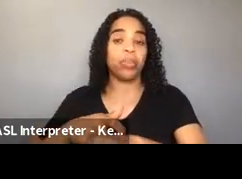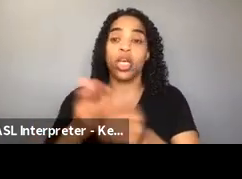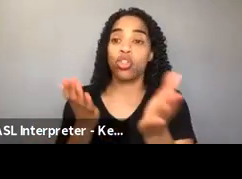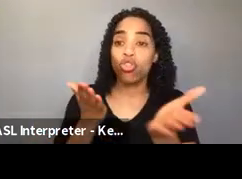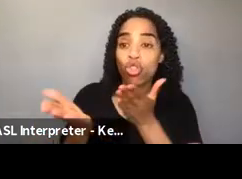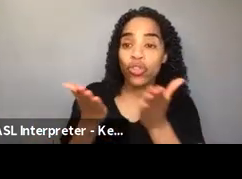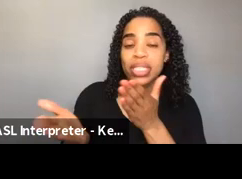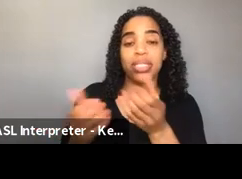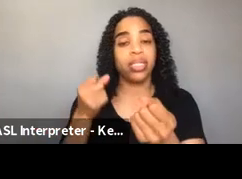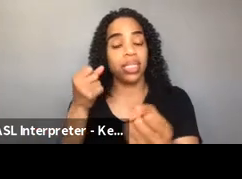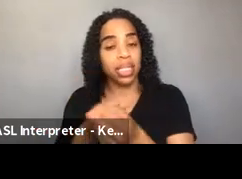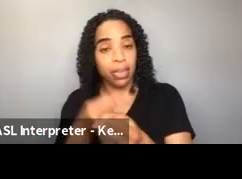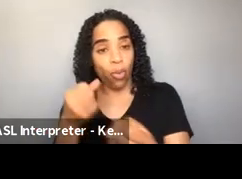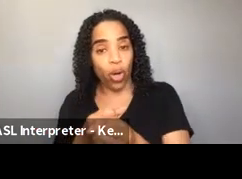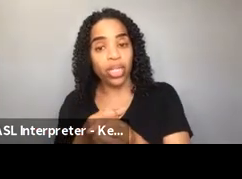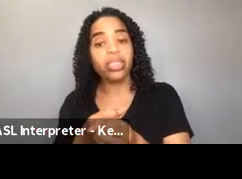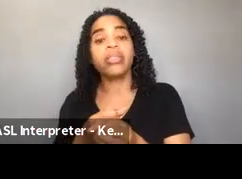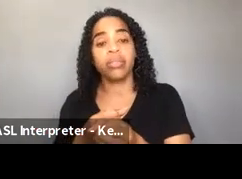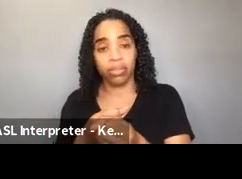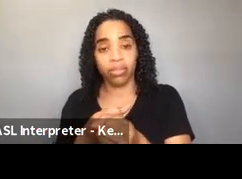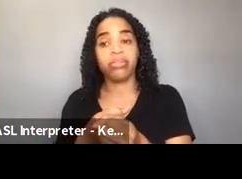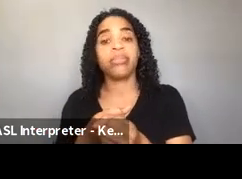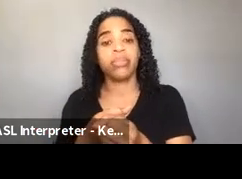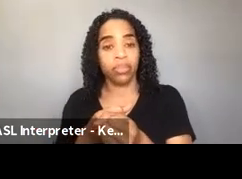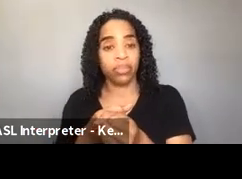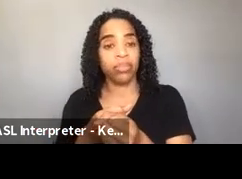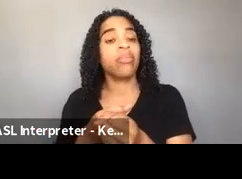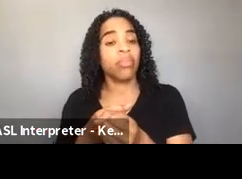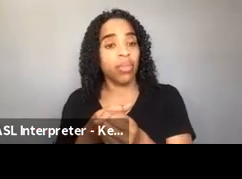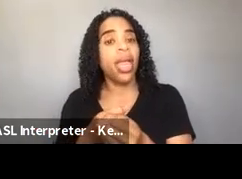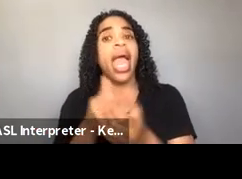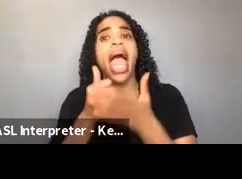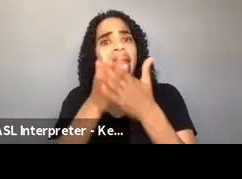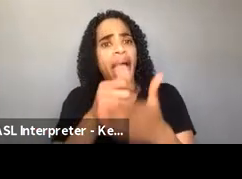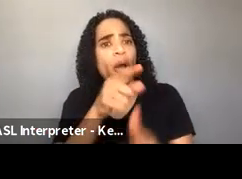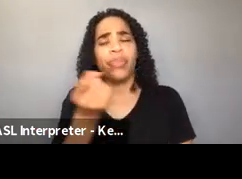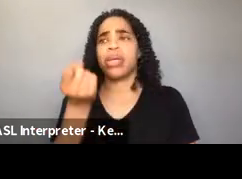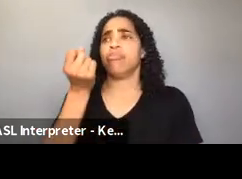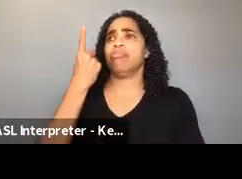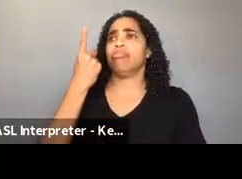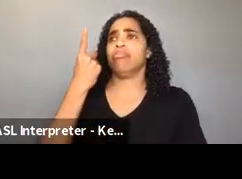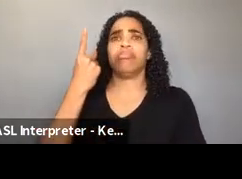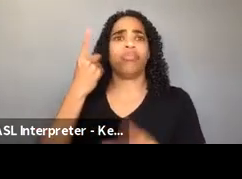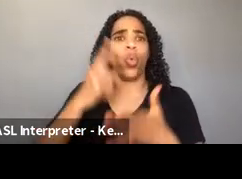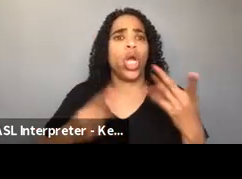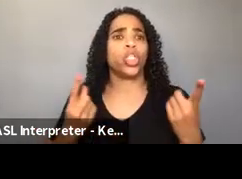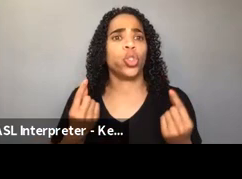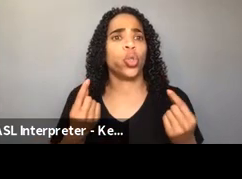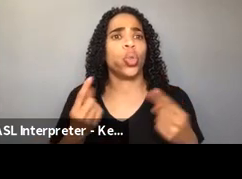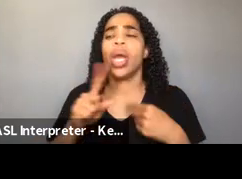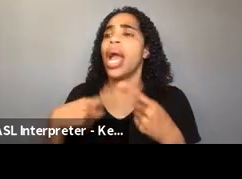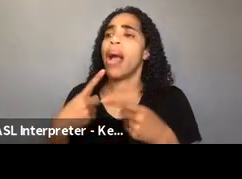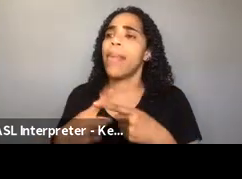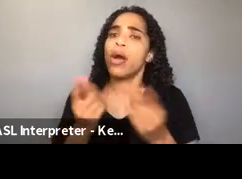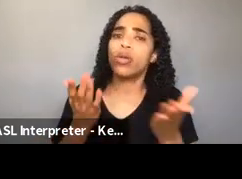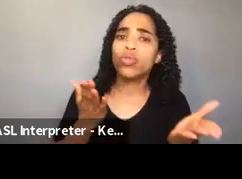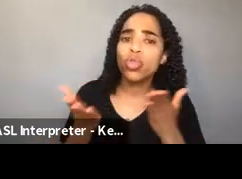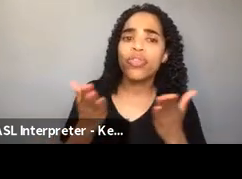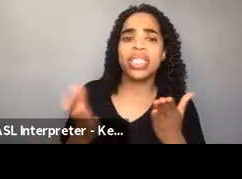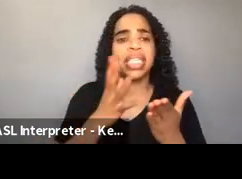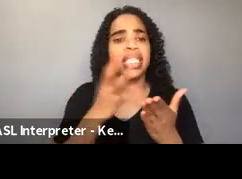and his or her representatives to make informed choices about the services and settings